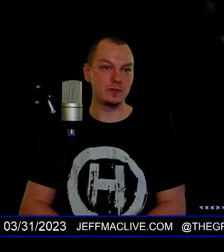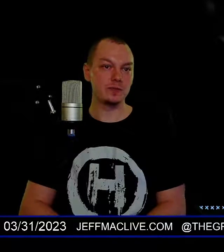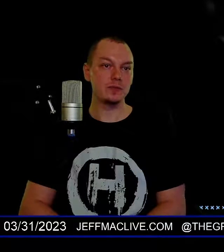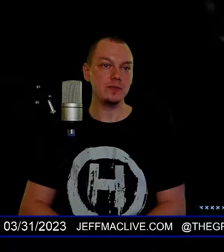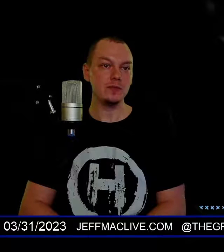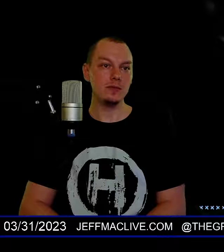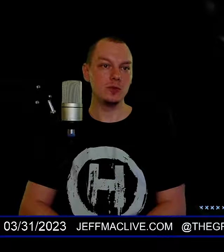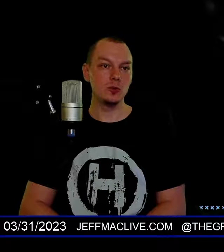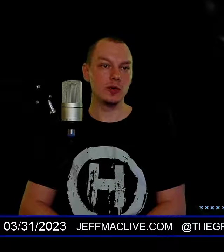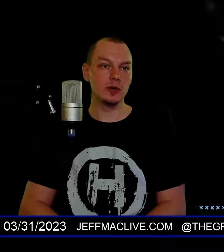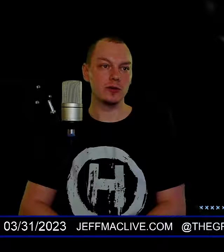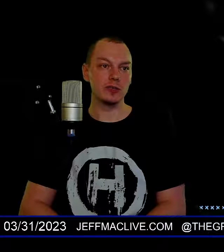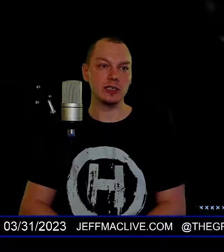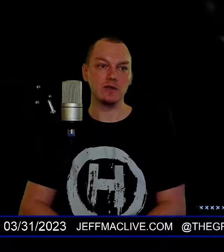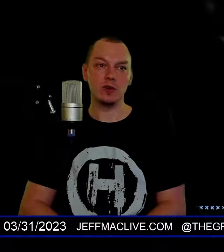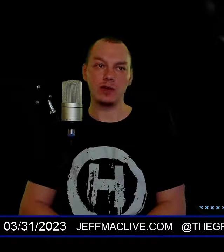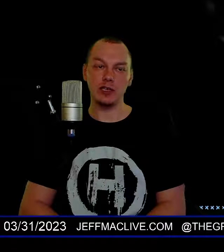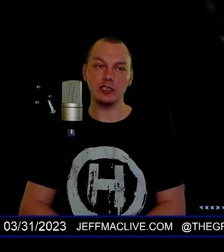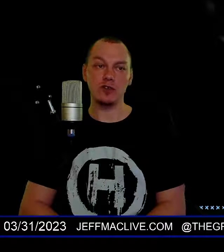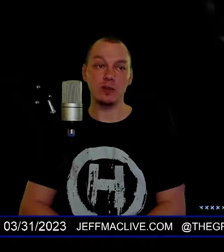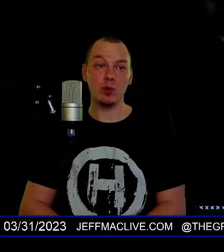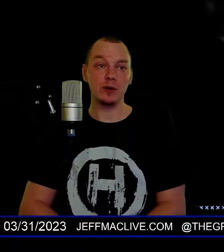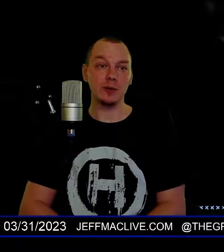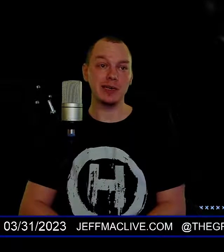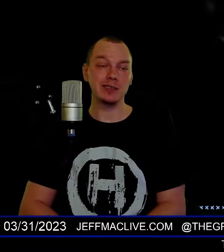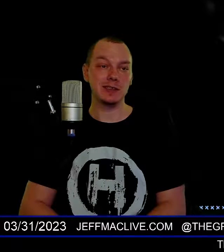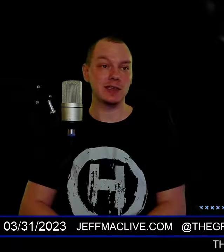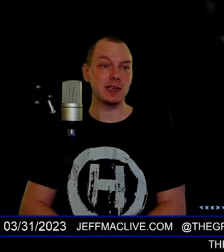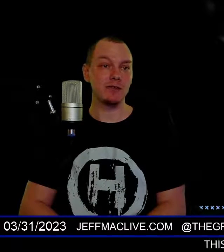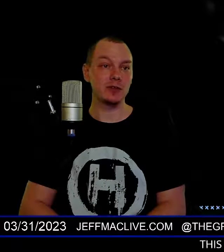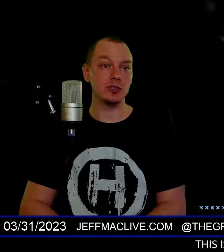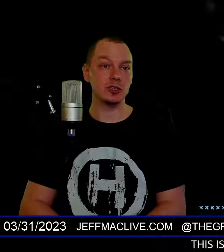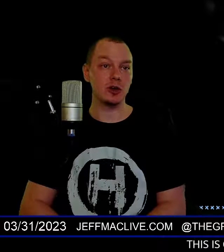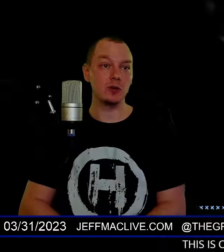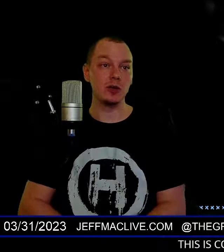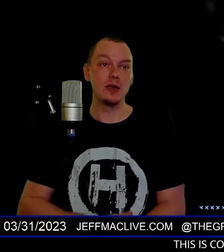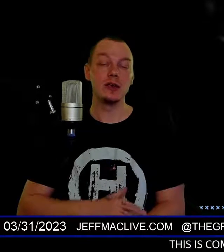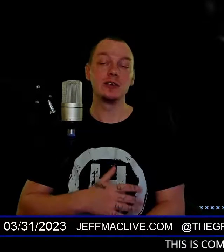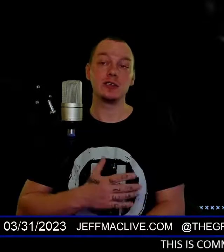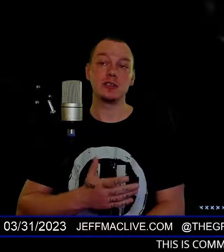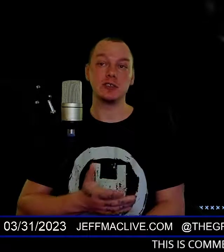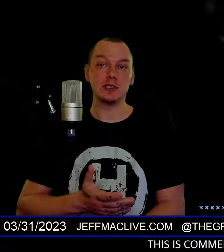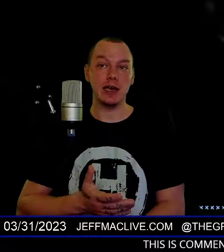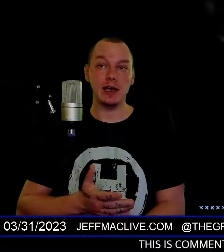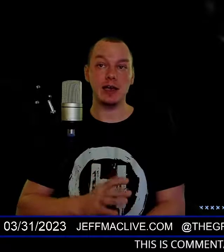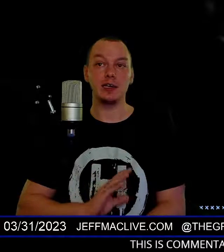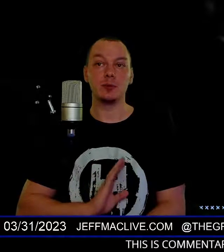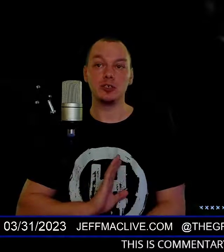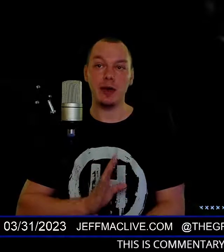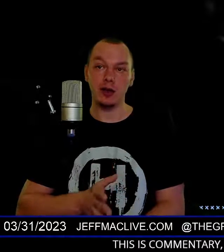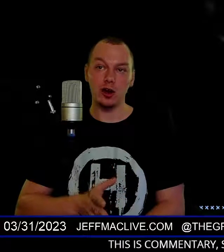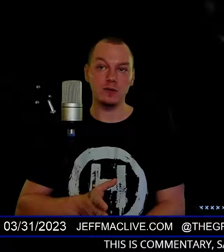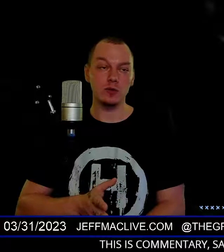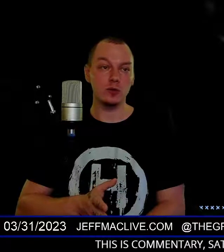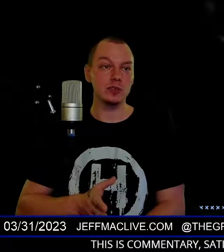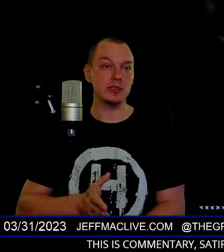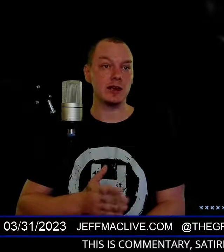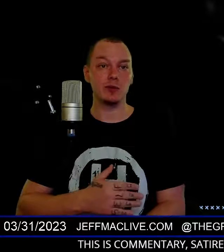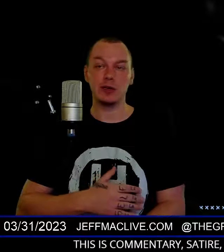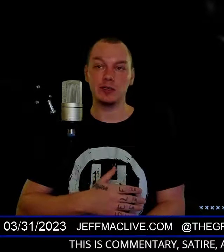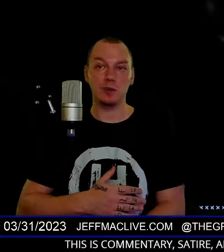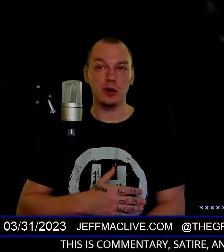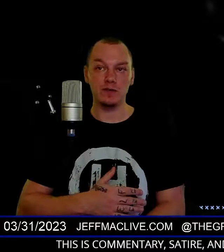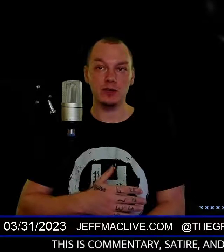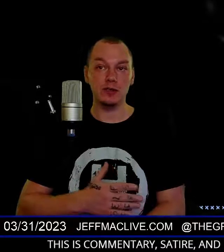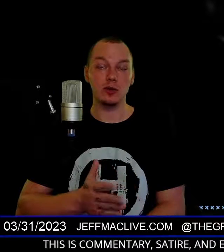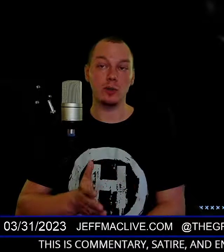live, you will receive notifications for important updates and things I feel you should know, such as today I had to push back Coffee with Hooligans.